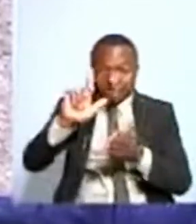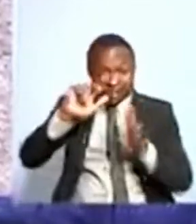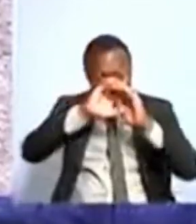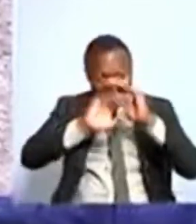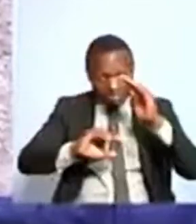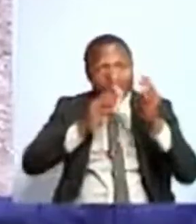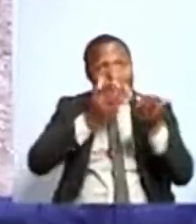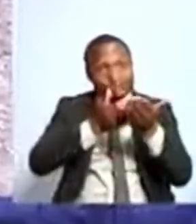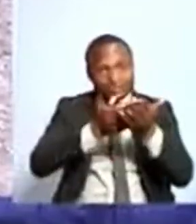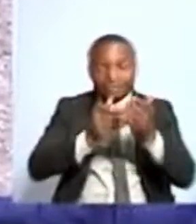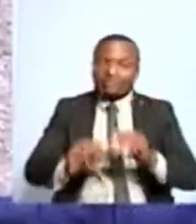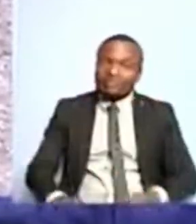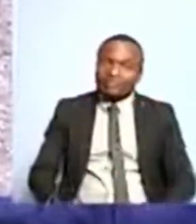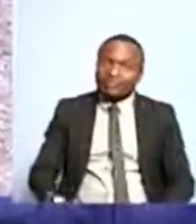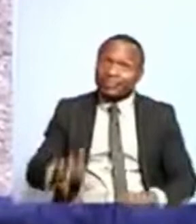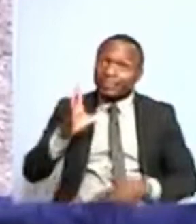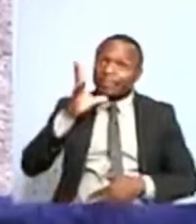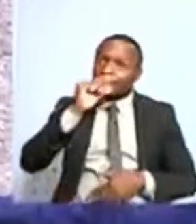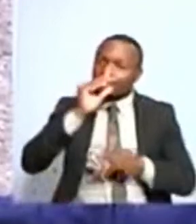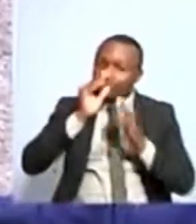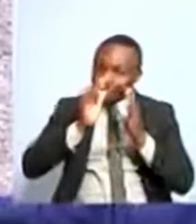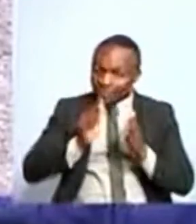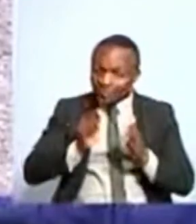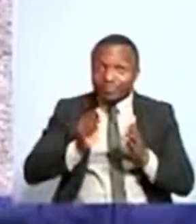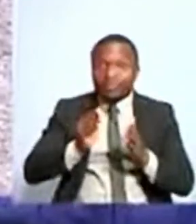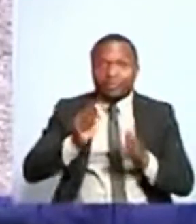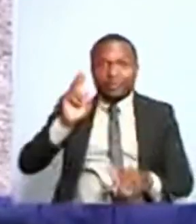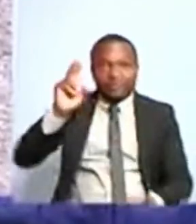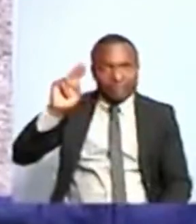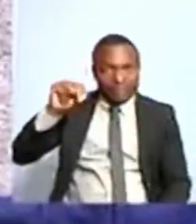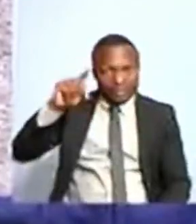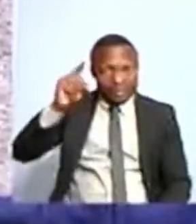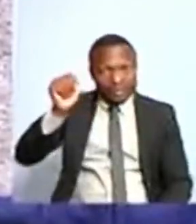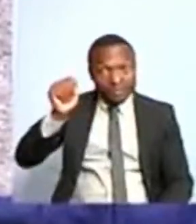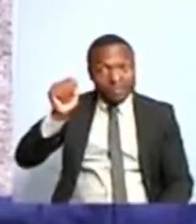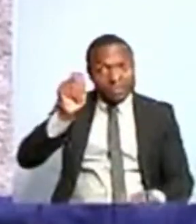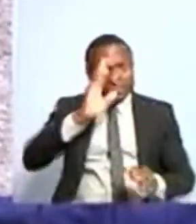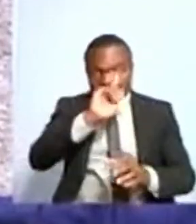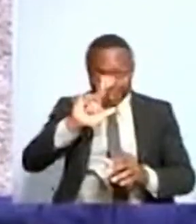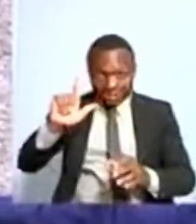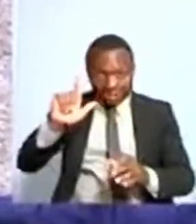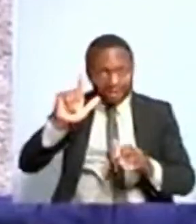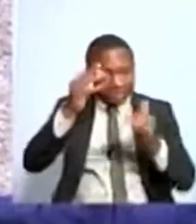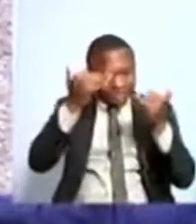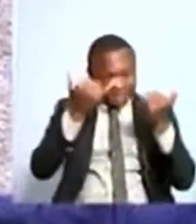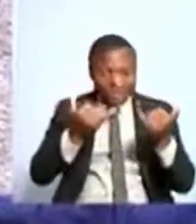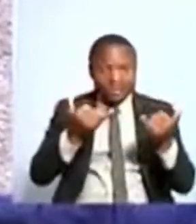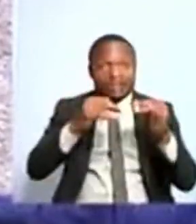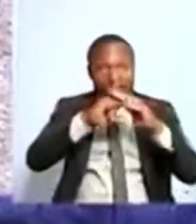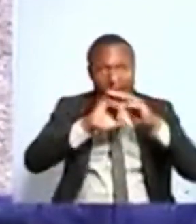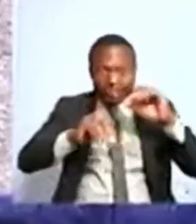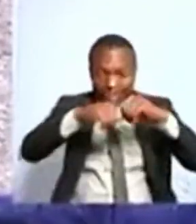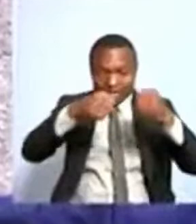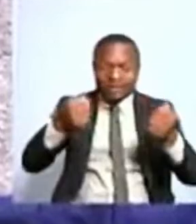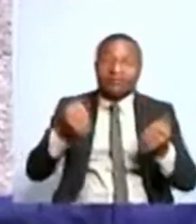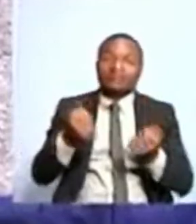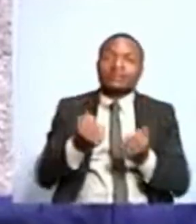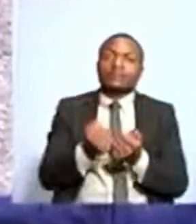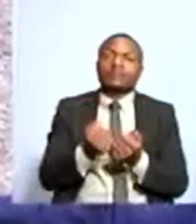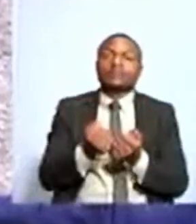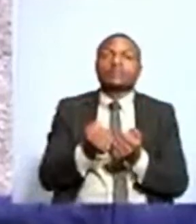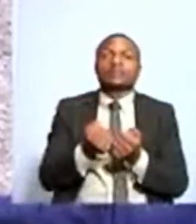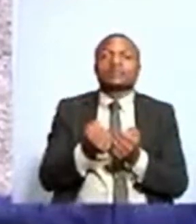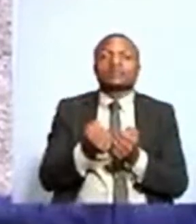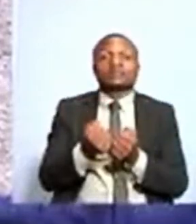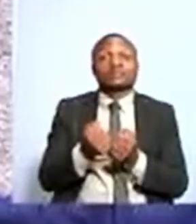consideration. Mr. Speaker, the NPA bill, as it sits right now under Section 3, sorry, the NPA